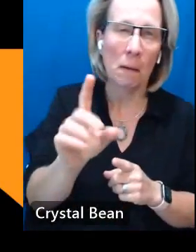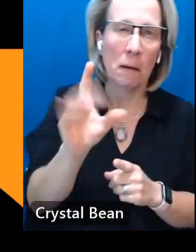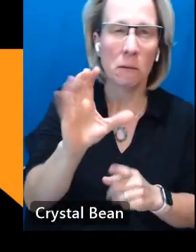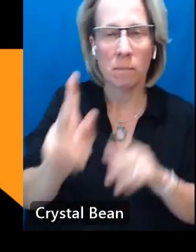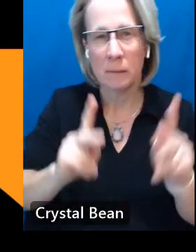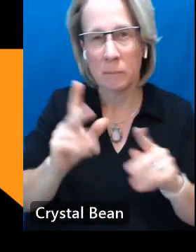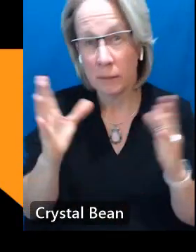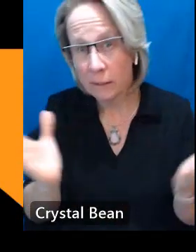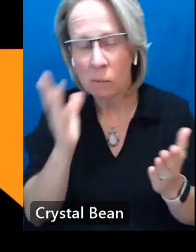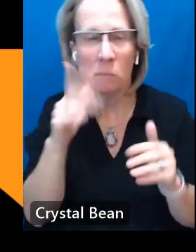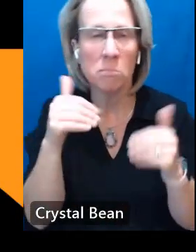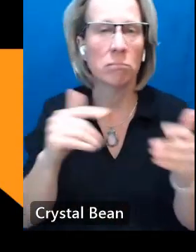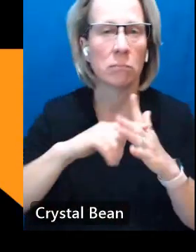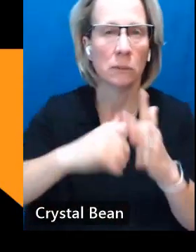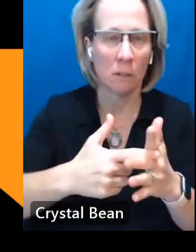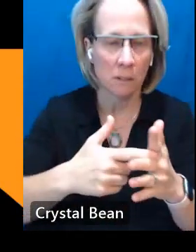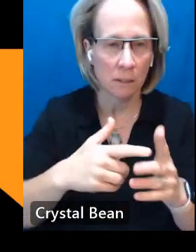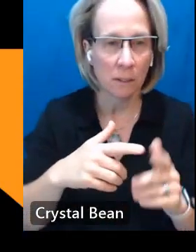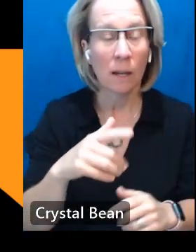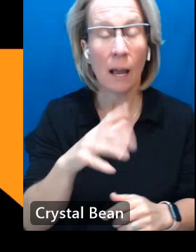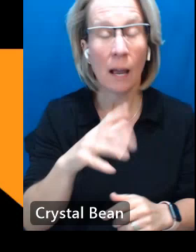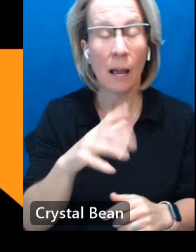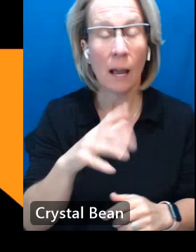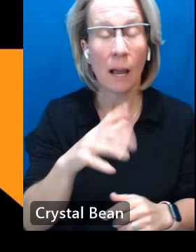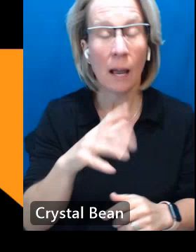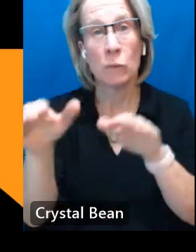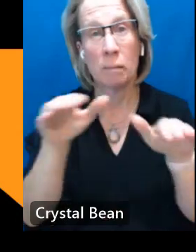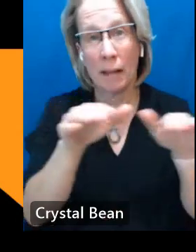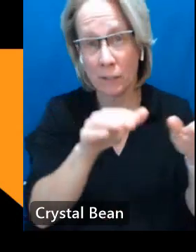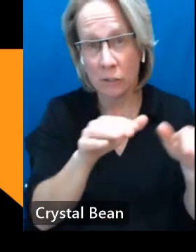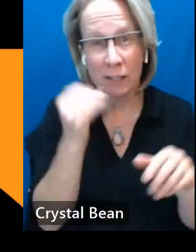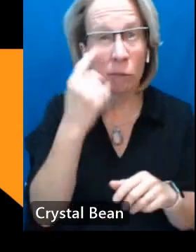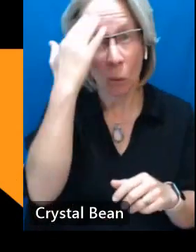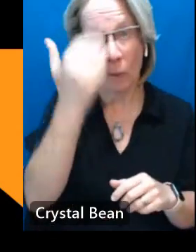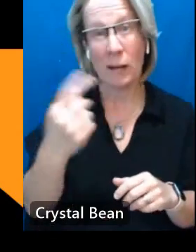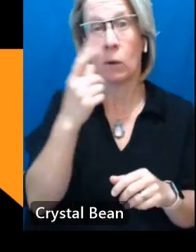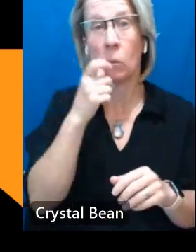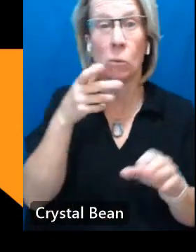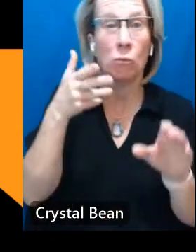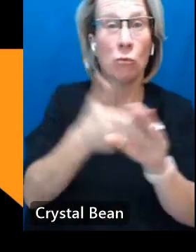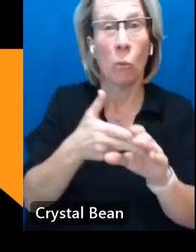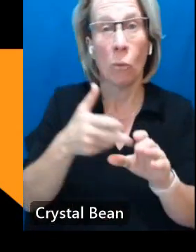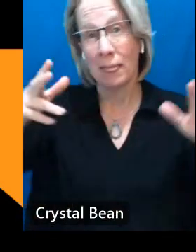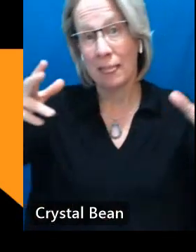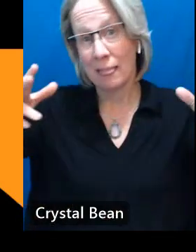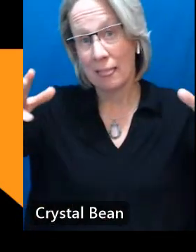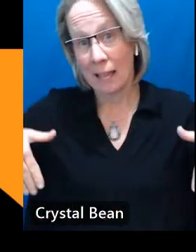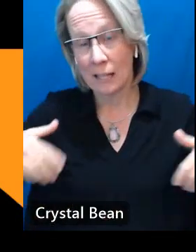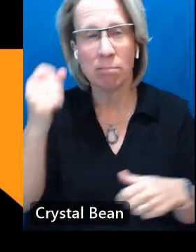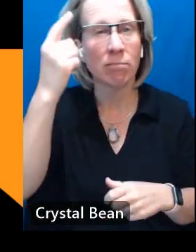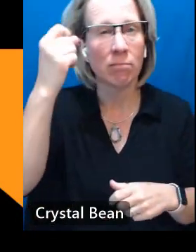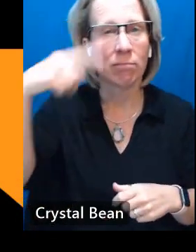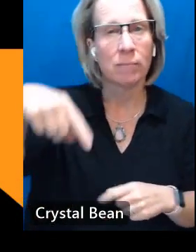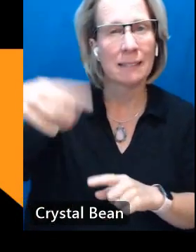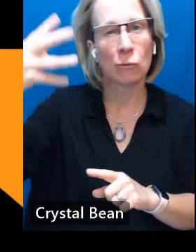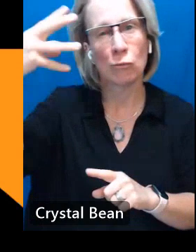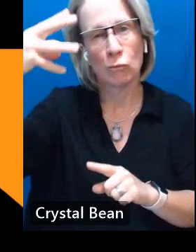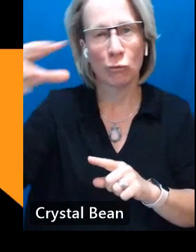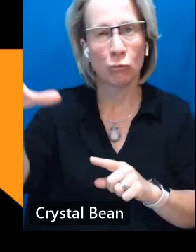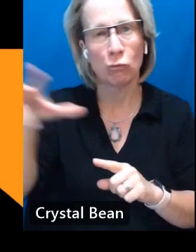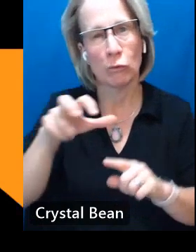started. And just as a reminder, if you know anyone who's going to be coming in late, of course, this is being recorded and will be on our